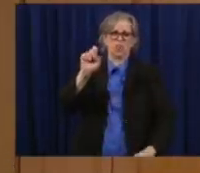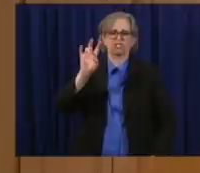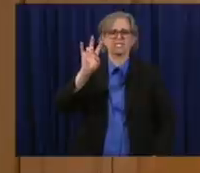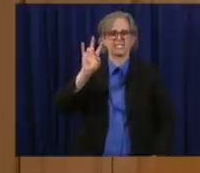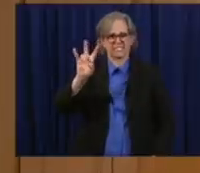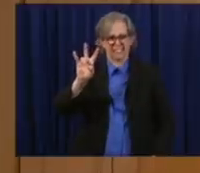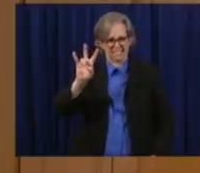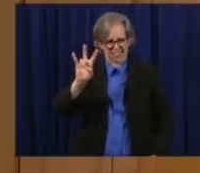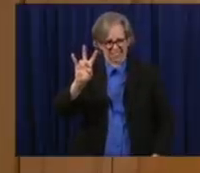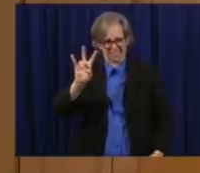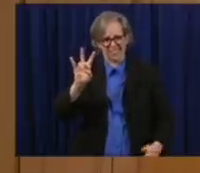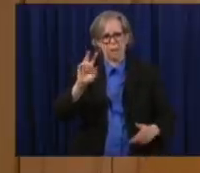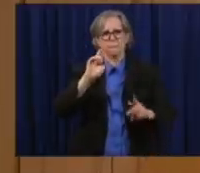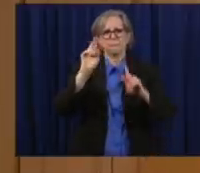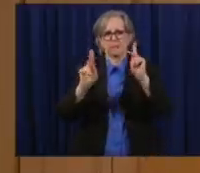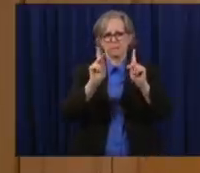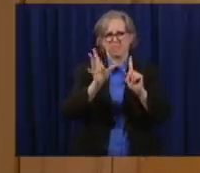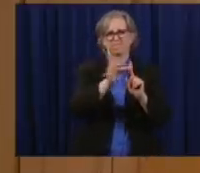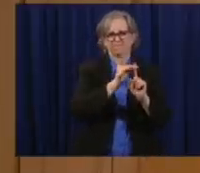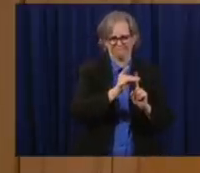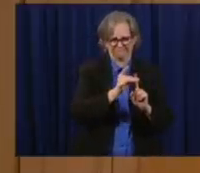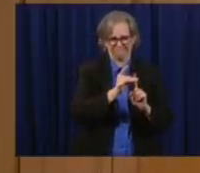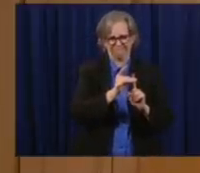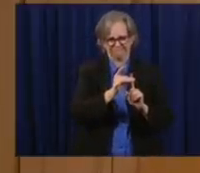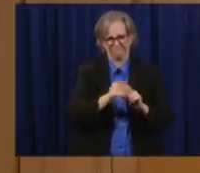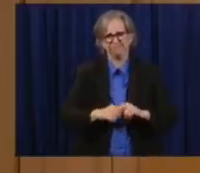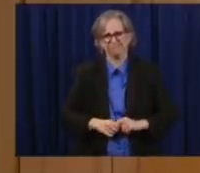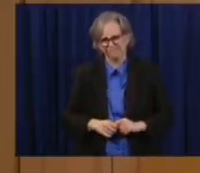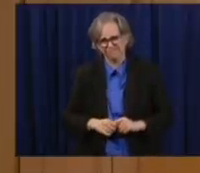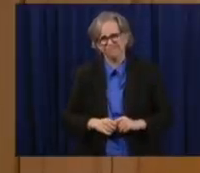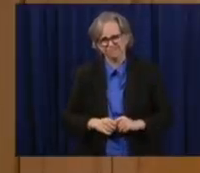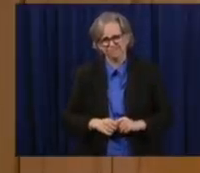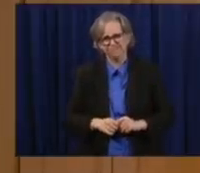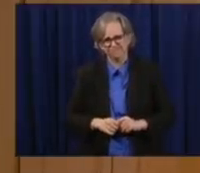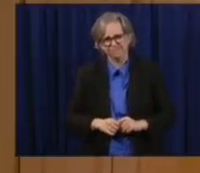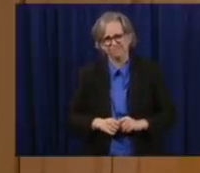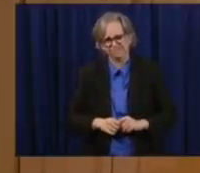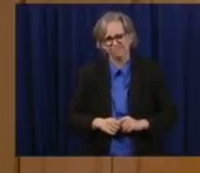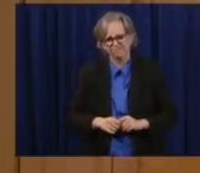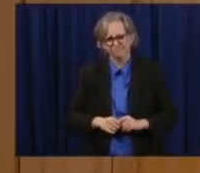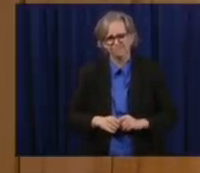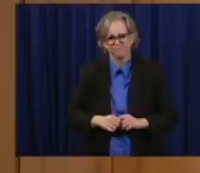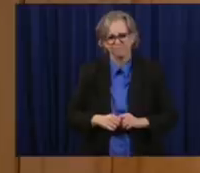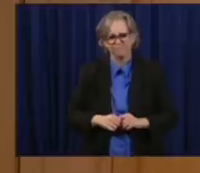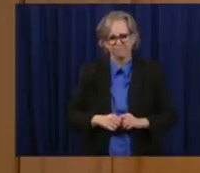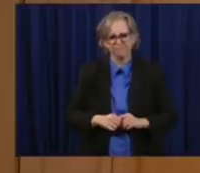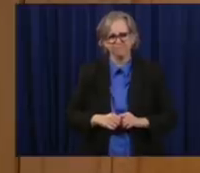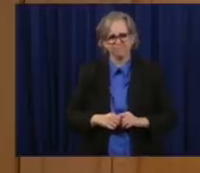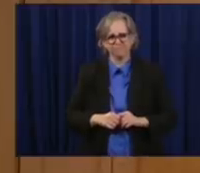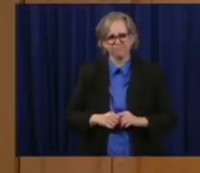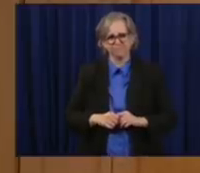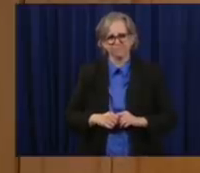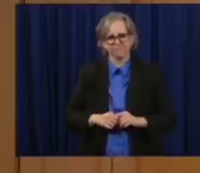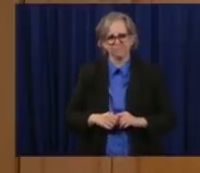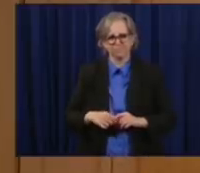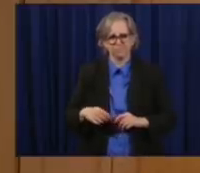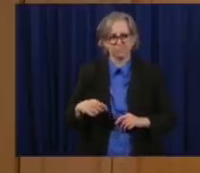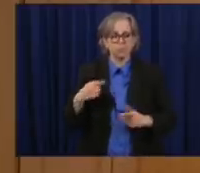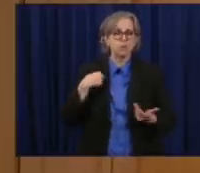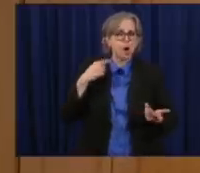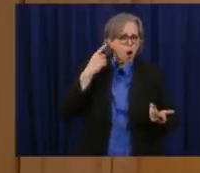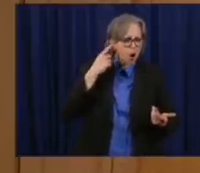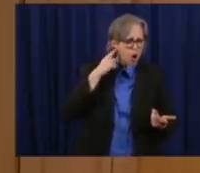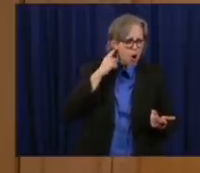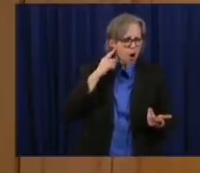9,107 cases in the state of Ohio. And we've learned of 693